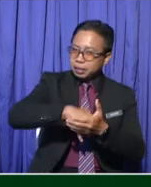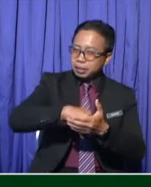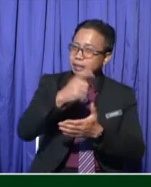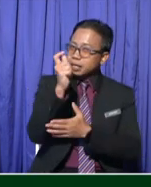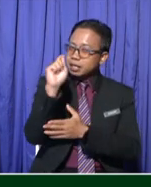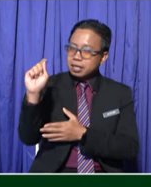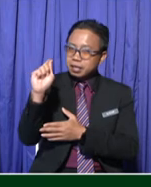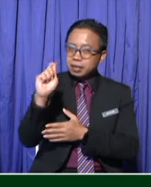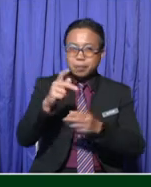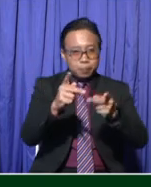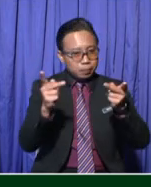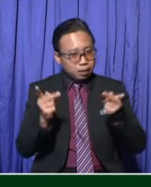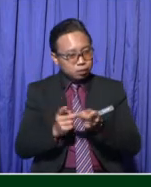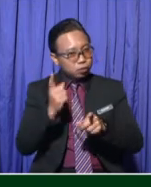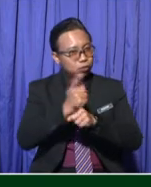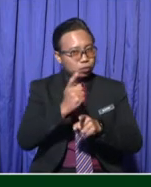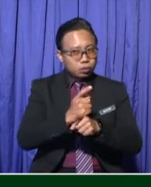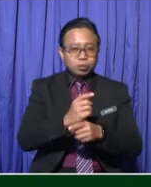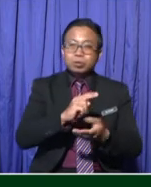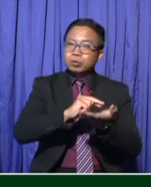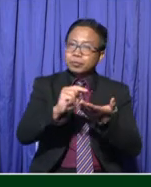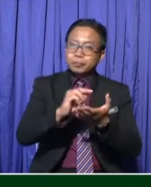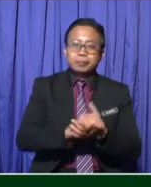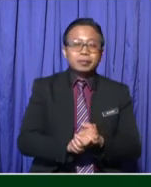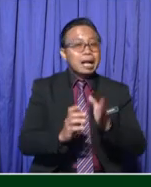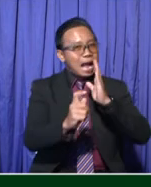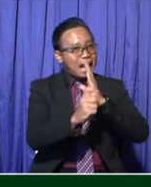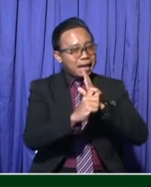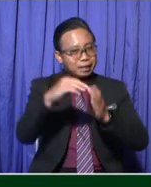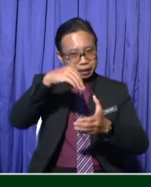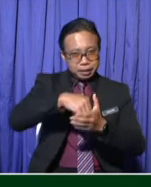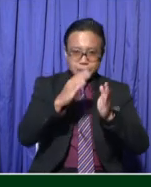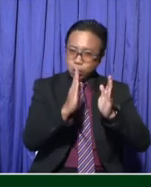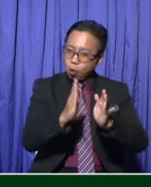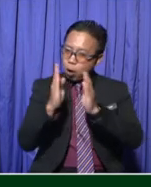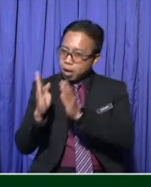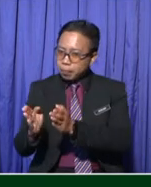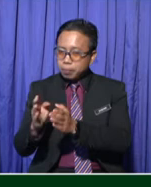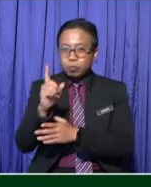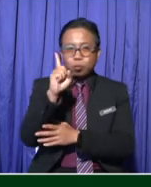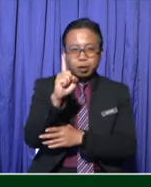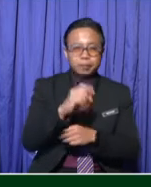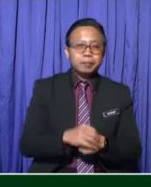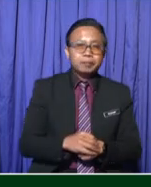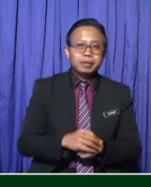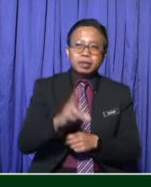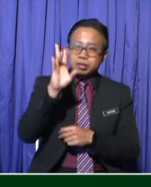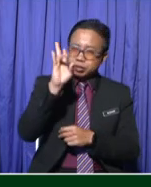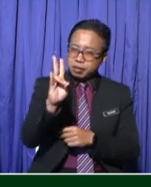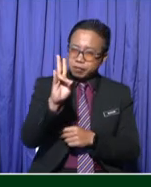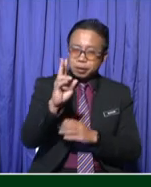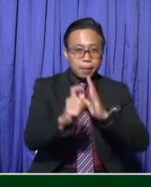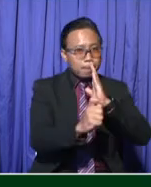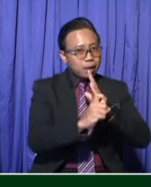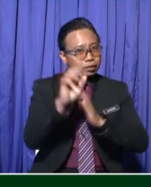value. Then, add the numbers in the column ones. 7